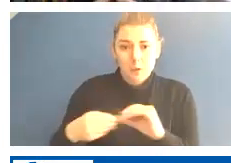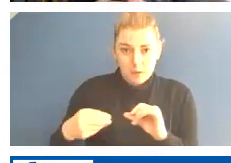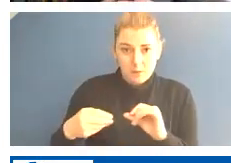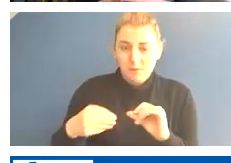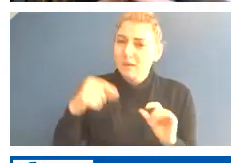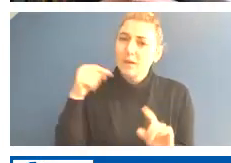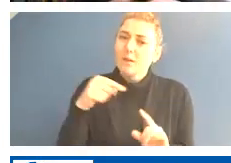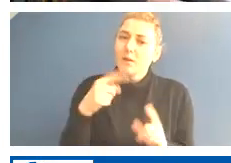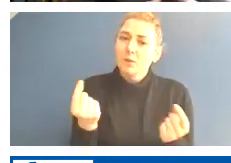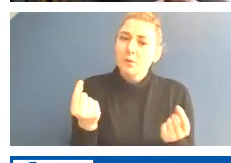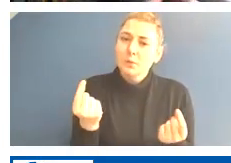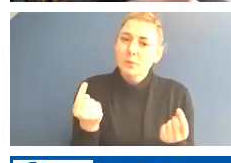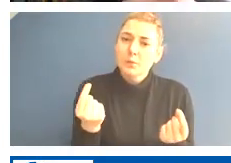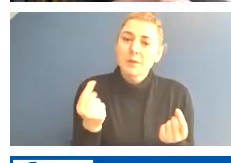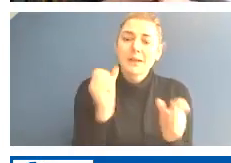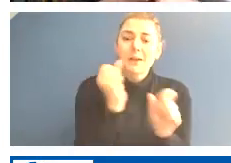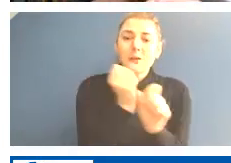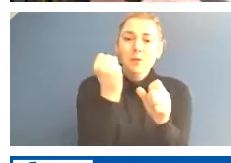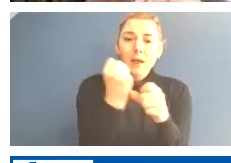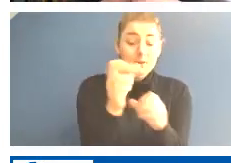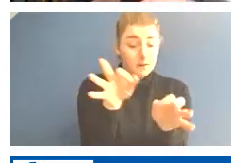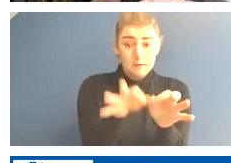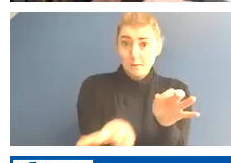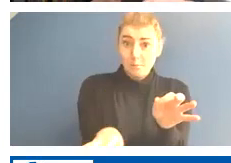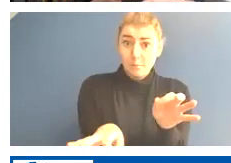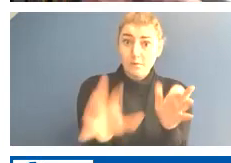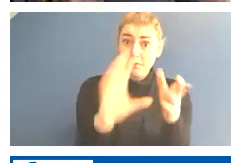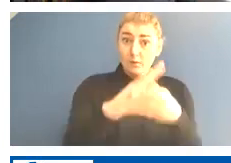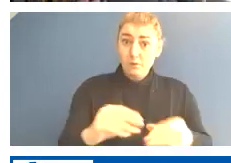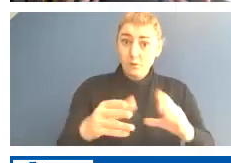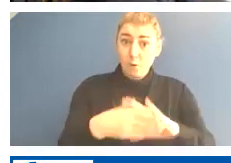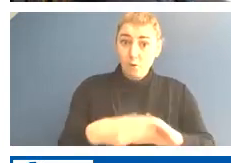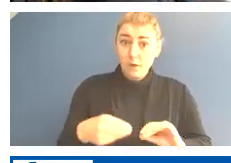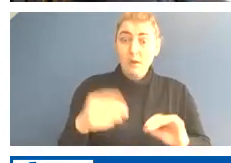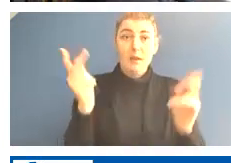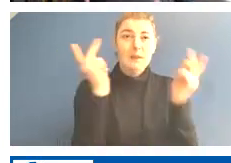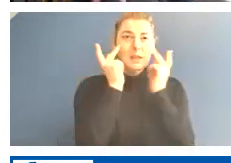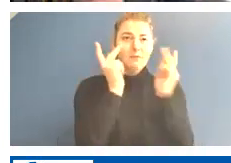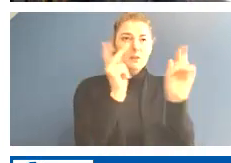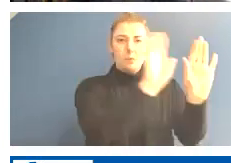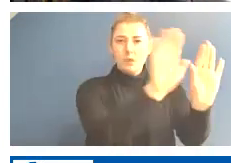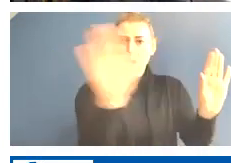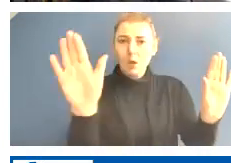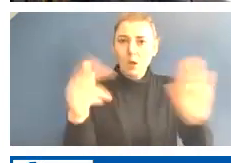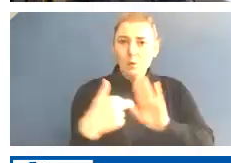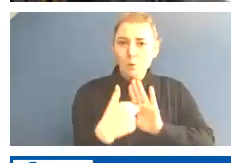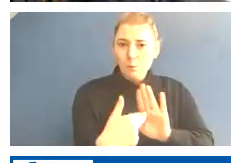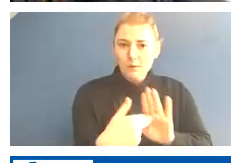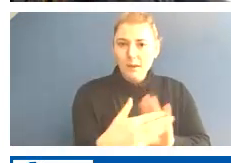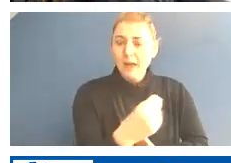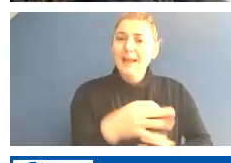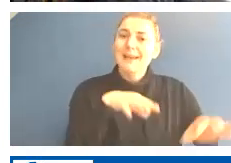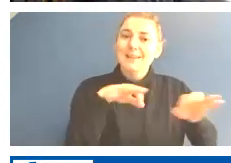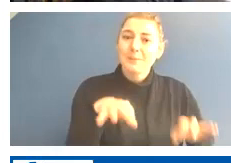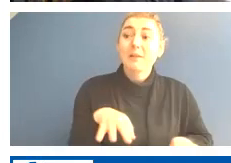this does is creates a simple story that visually represents and explains a